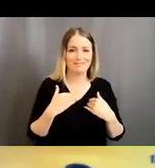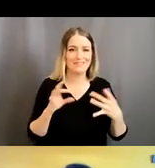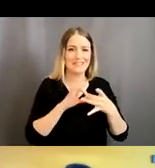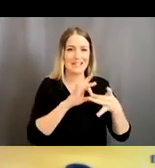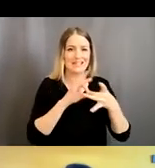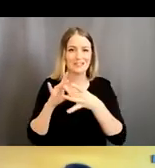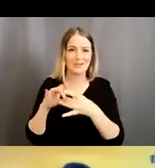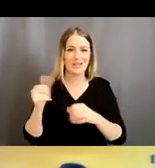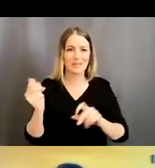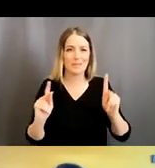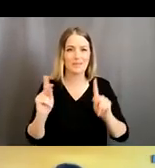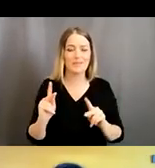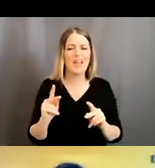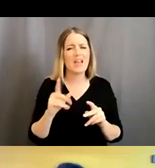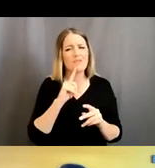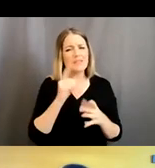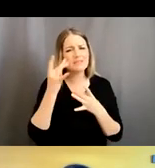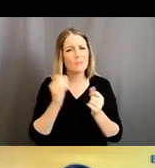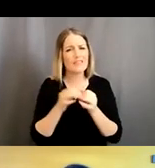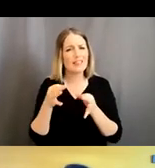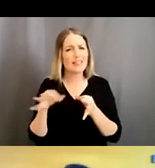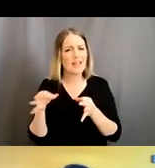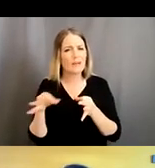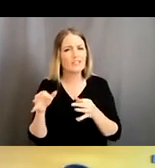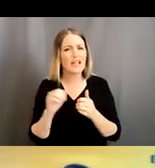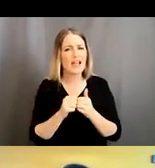it's especially interesting with language and how